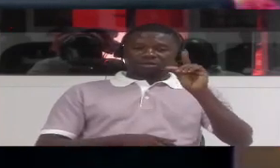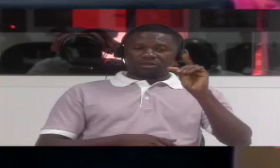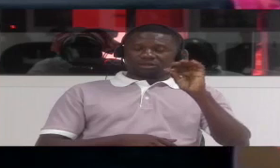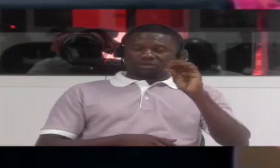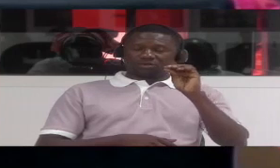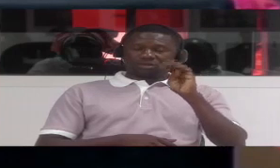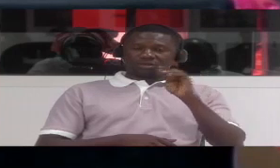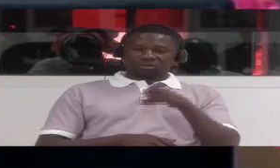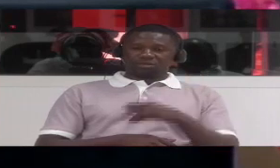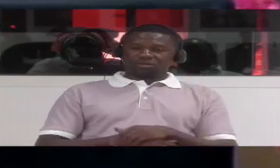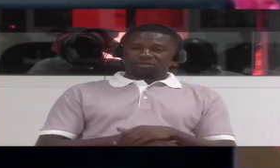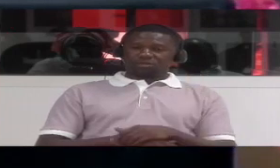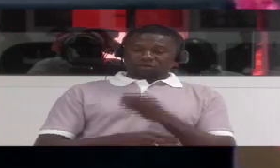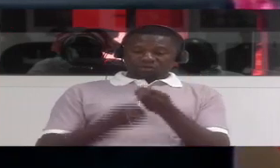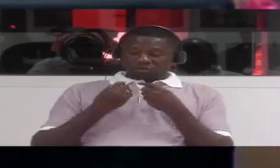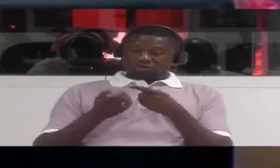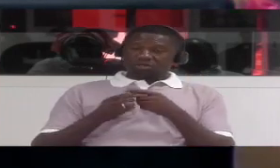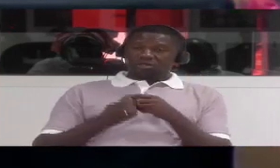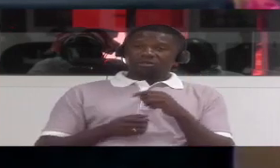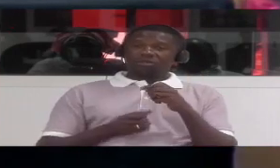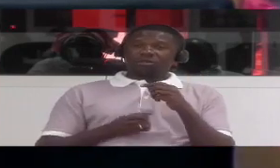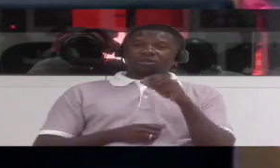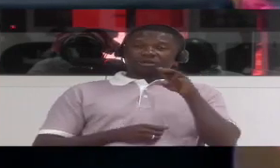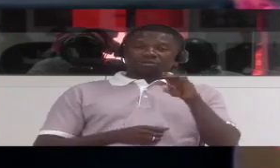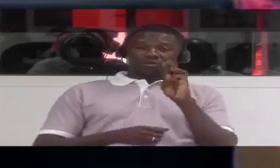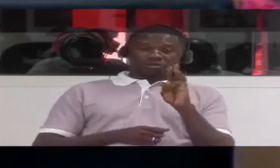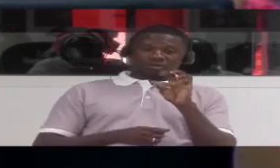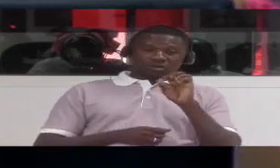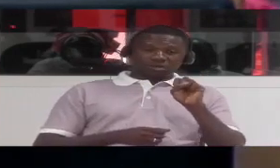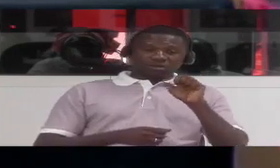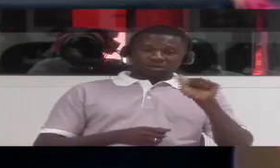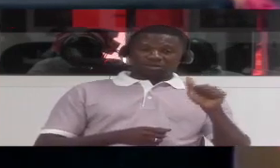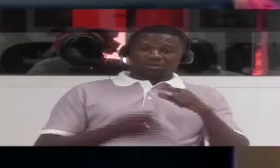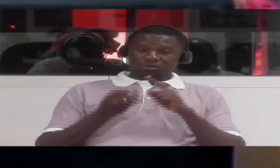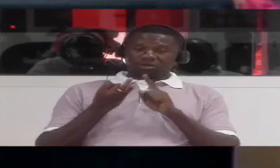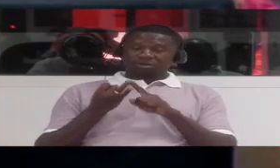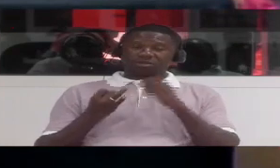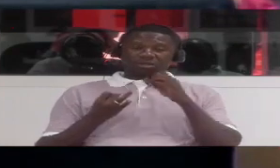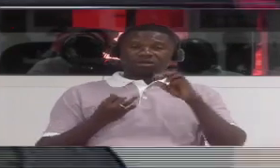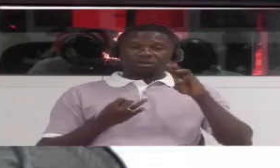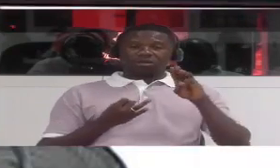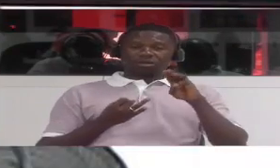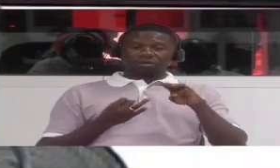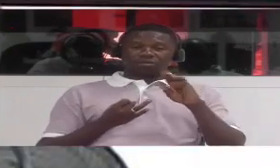Mungu. And you also mentioned the eight individuals who were doing the actual beating and torturing. Yeah.